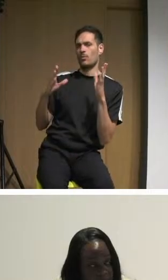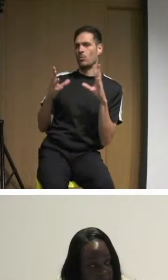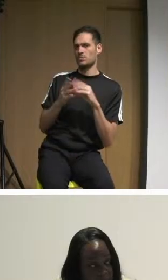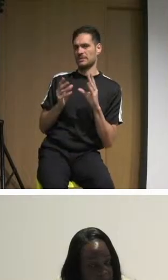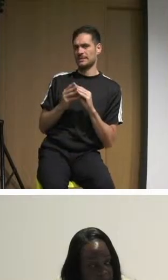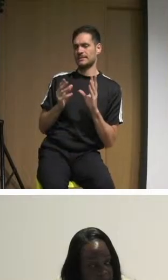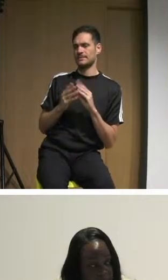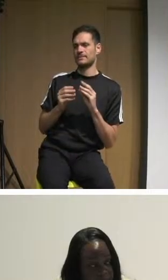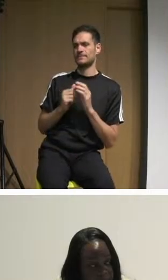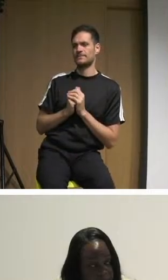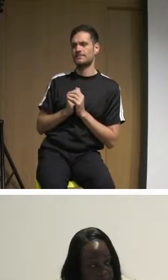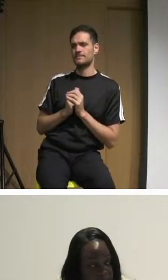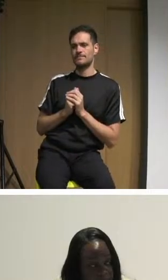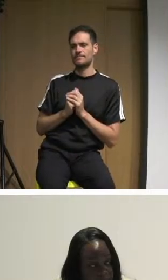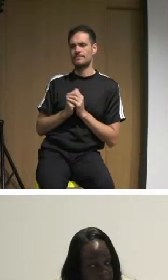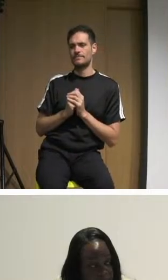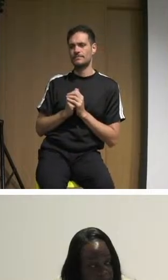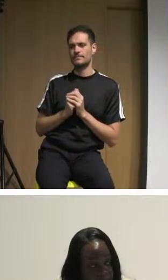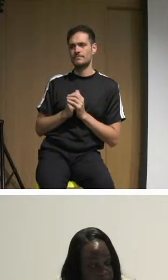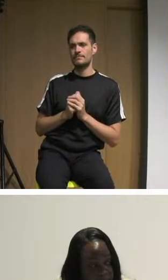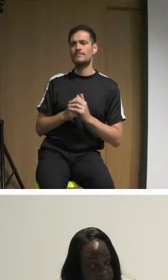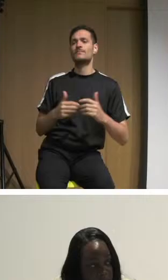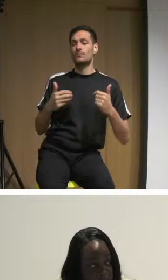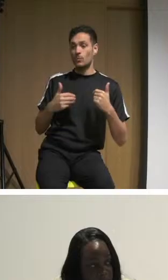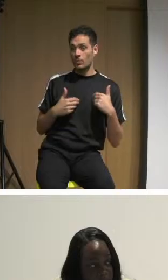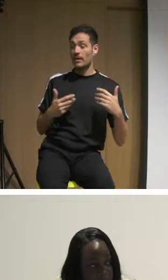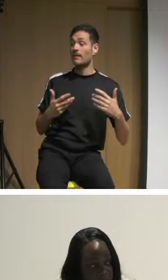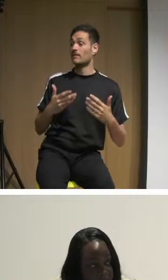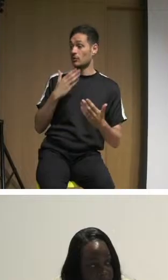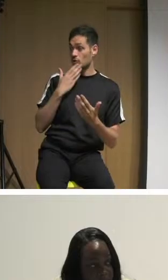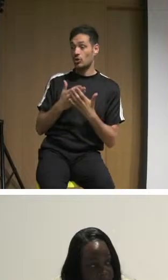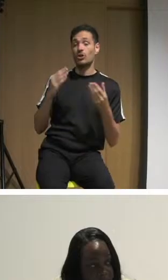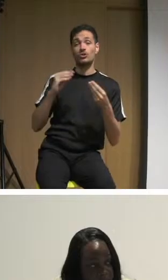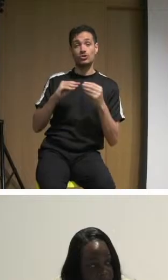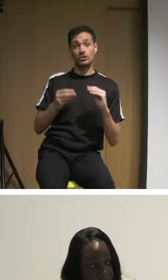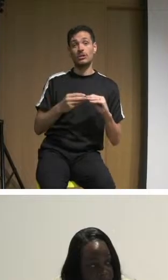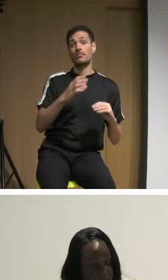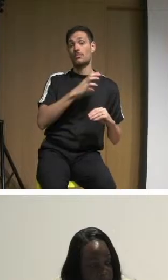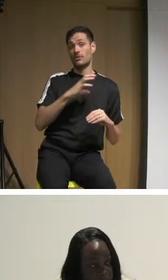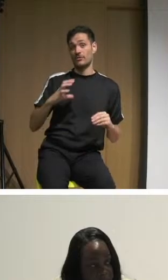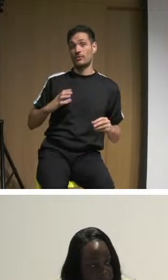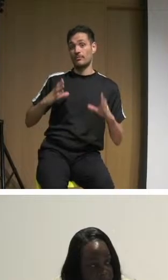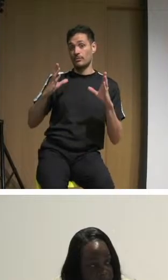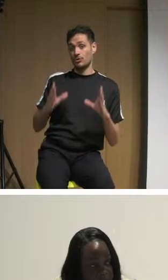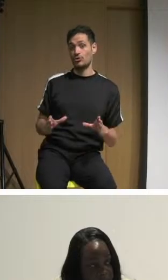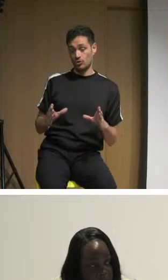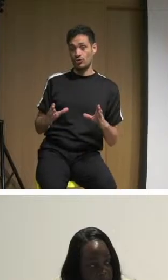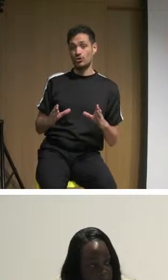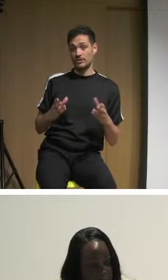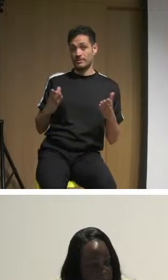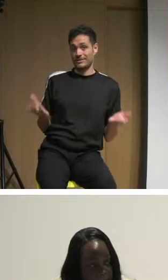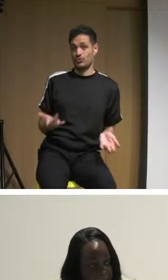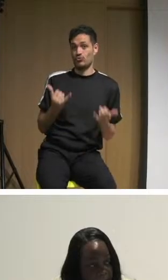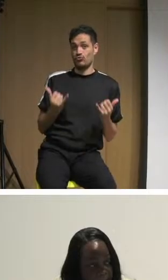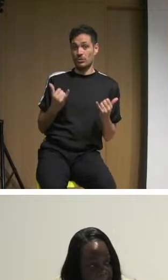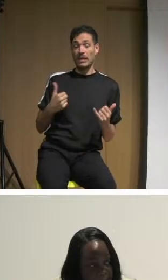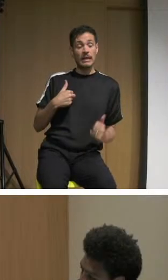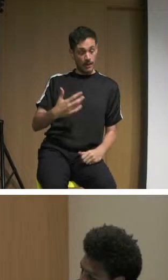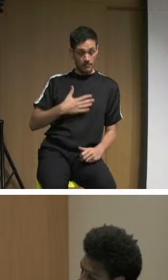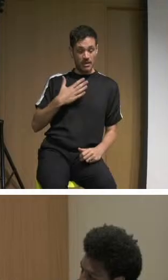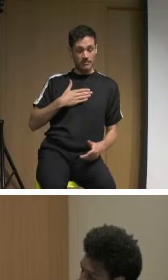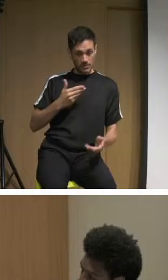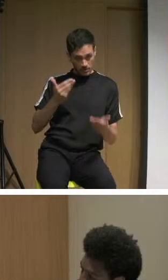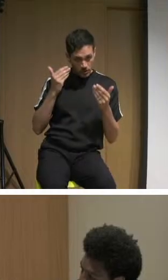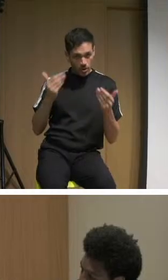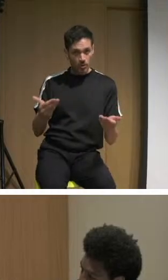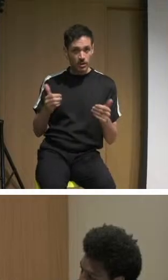we do have a good number of commissioners here today, and I'm happy to go forward with the vote. But if the general sentiment is to